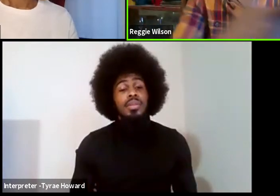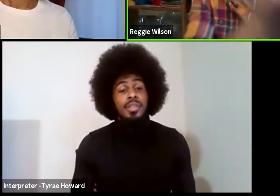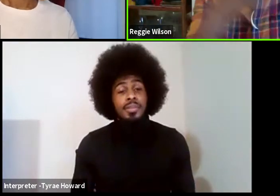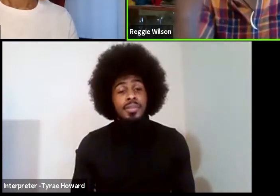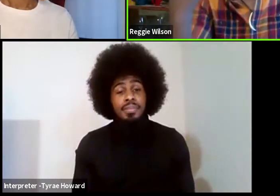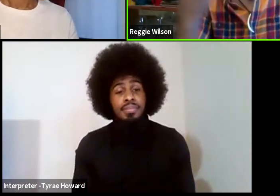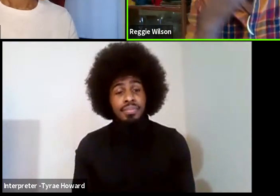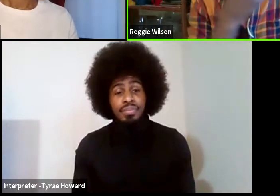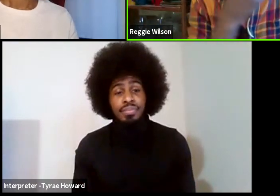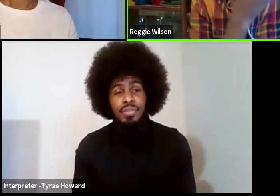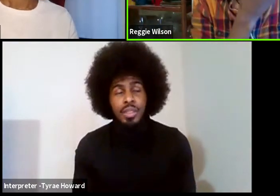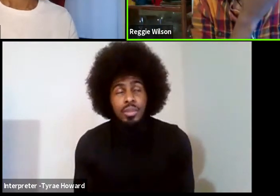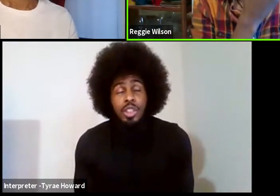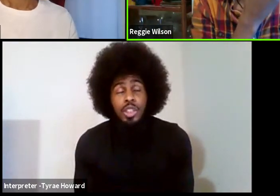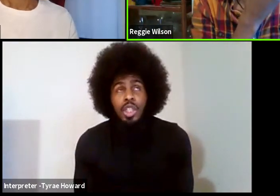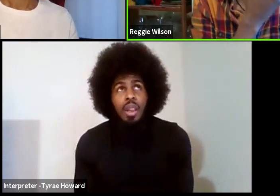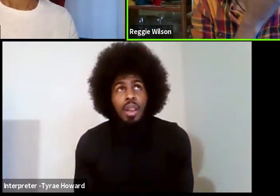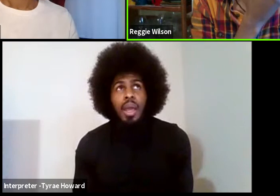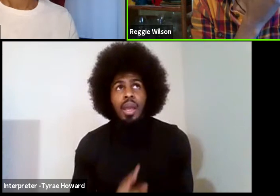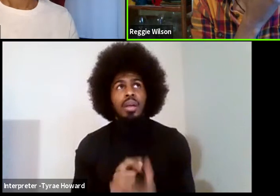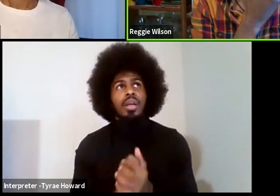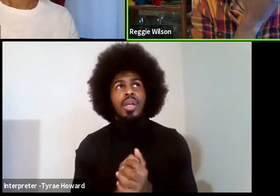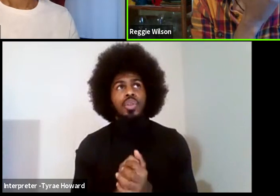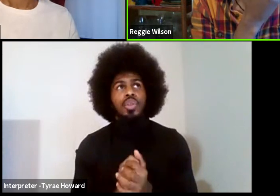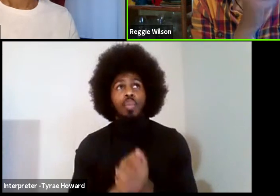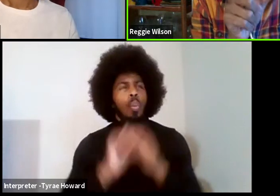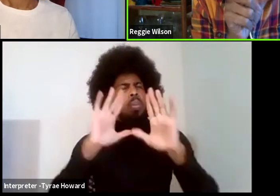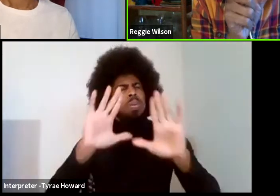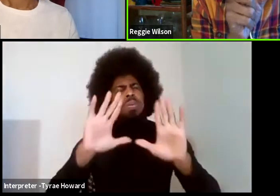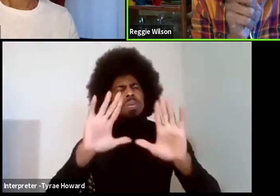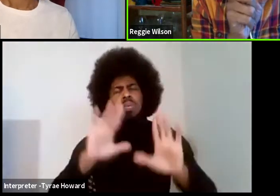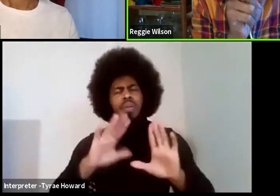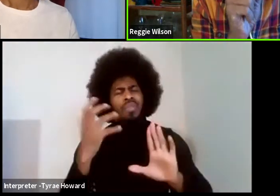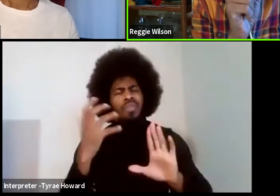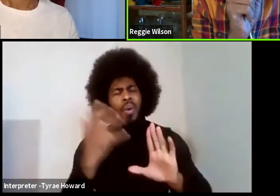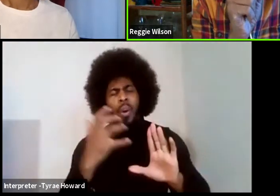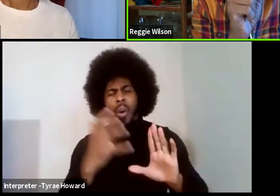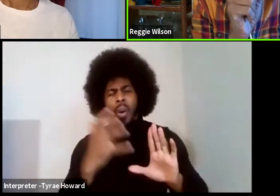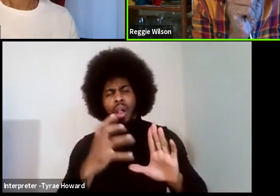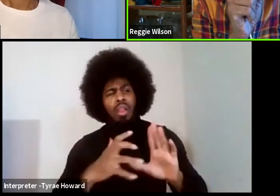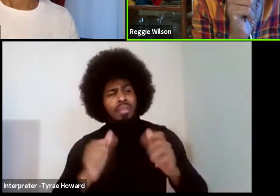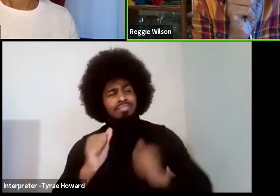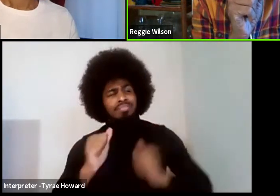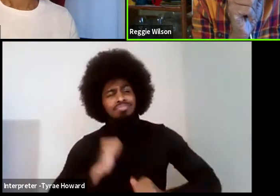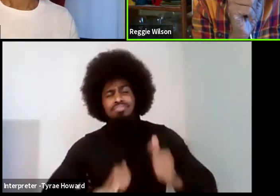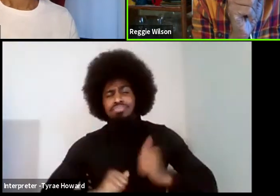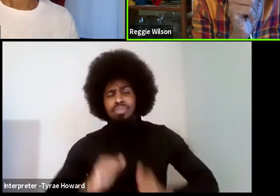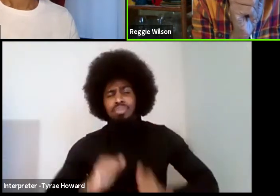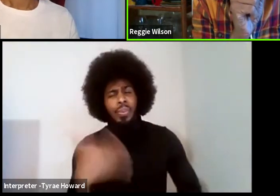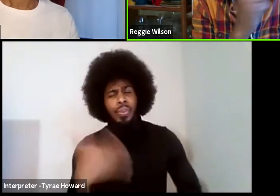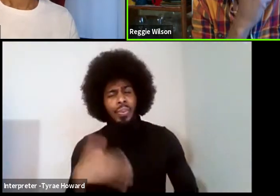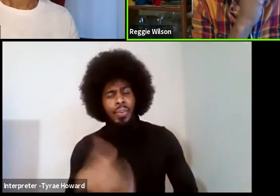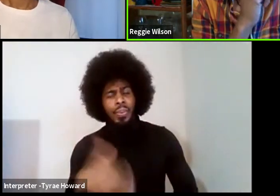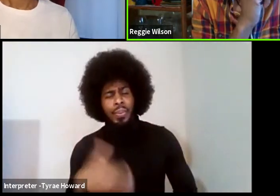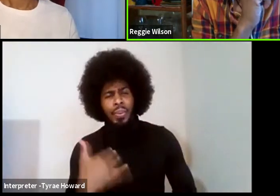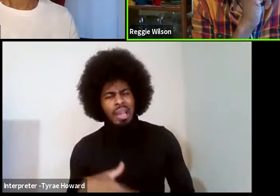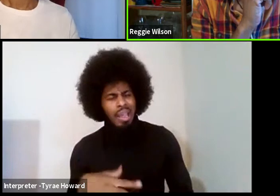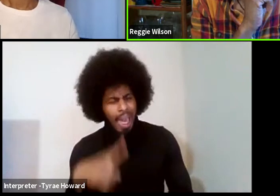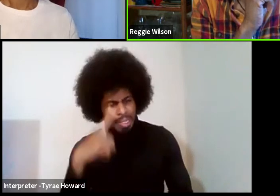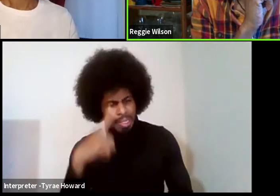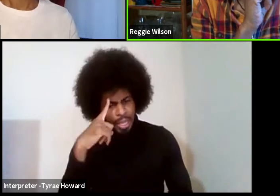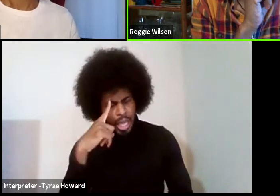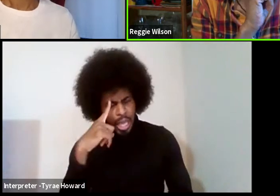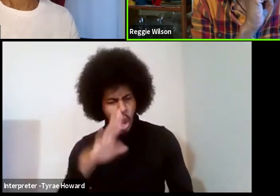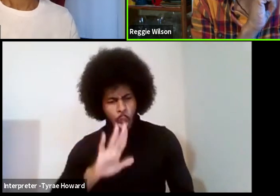just like epic pieces. The solo for Stephanie was only maybe about 30 minutes or so.